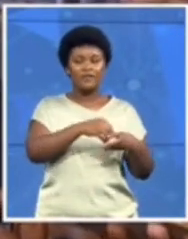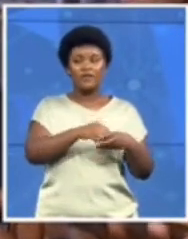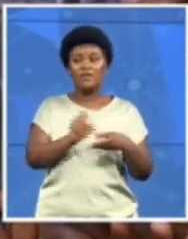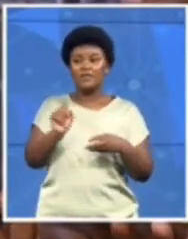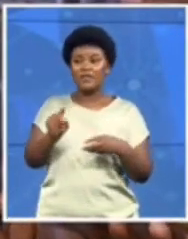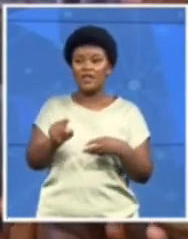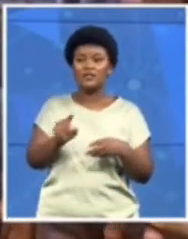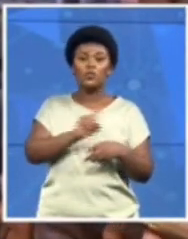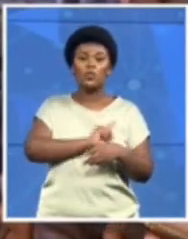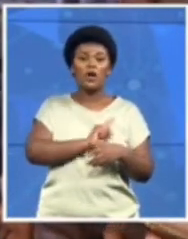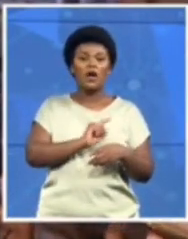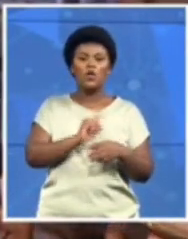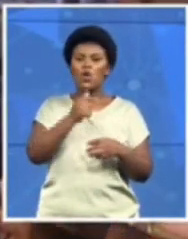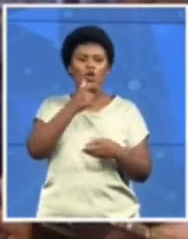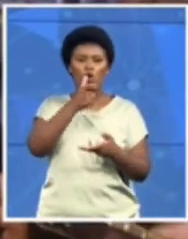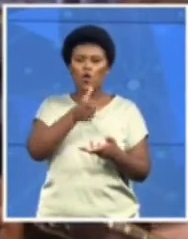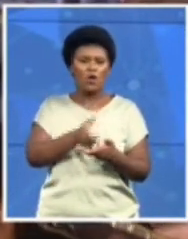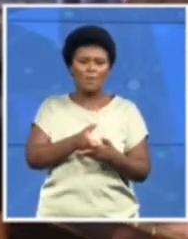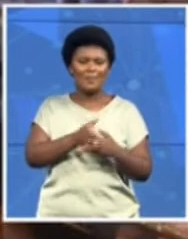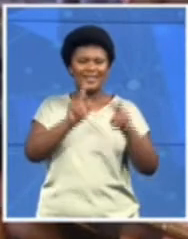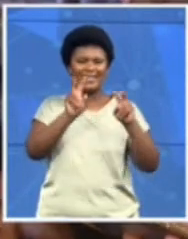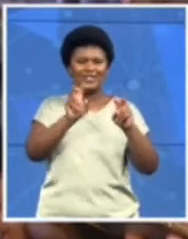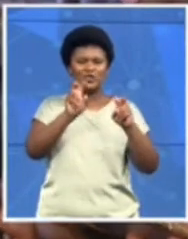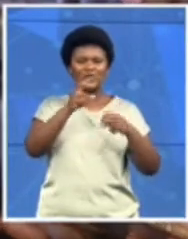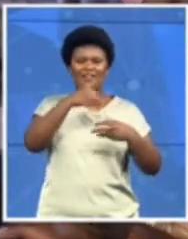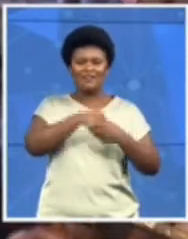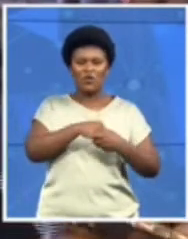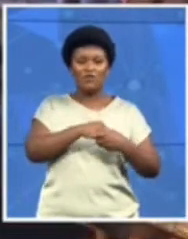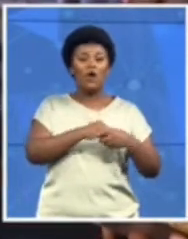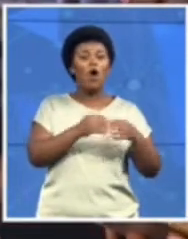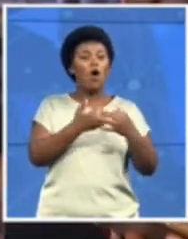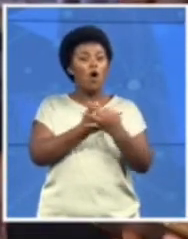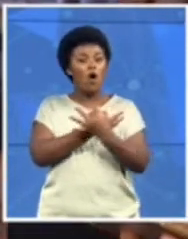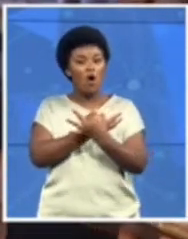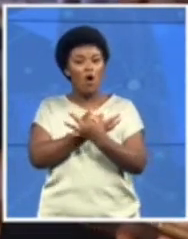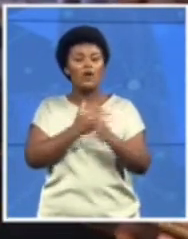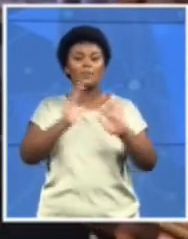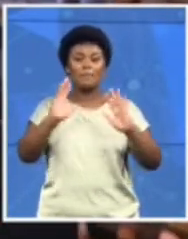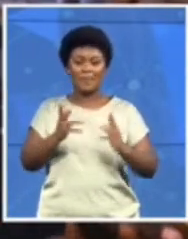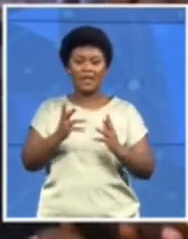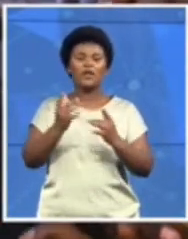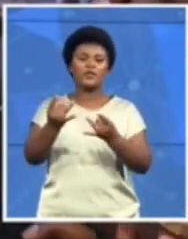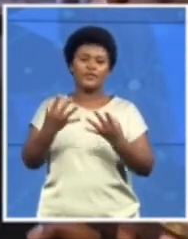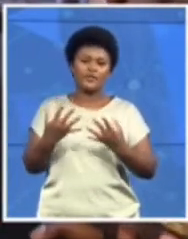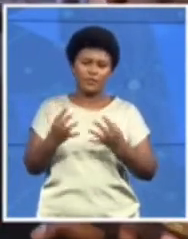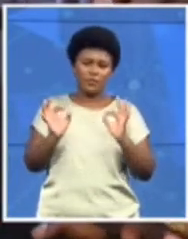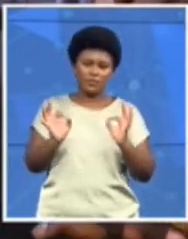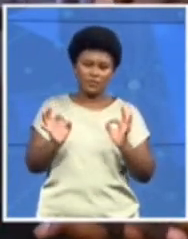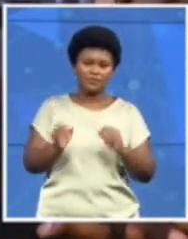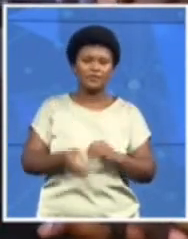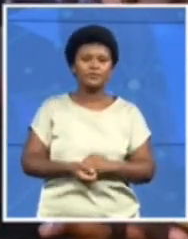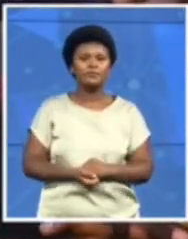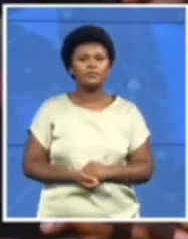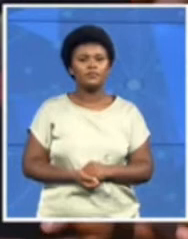to investigations. Only the Hawks will do that. Eric, what is the nationality of the What is that?